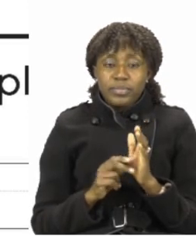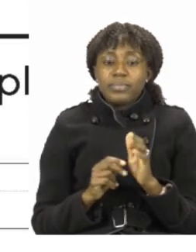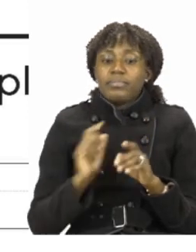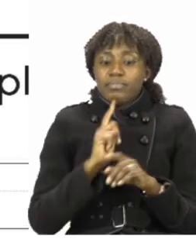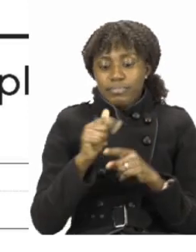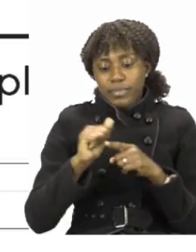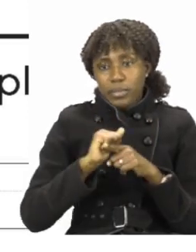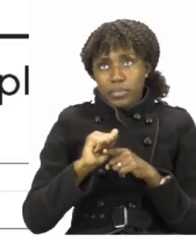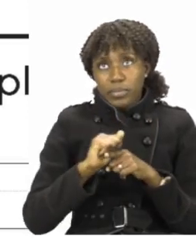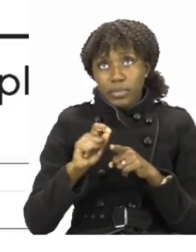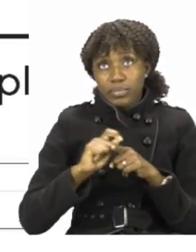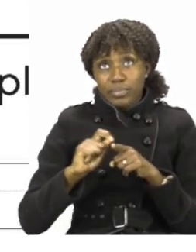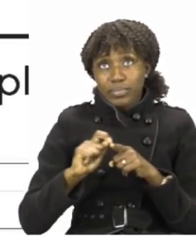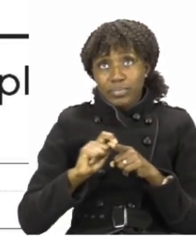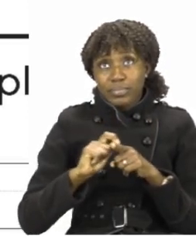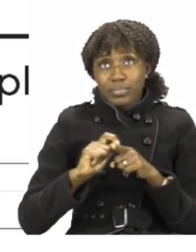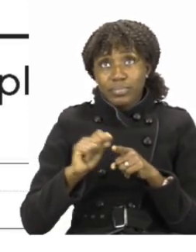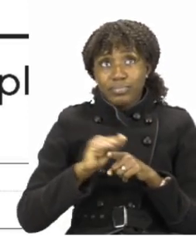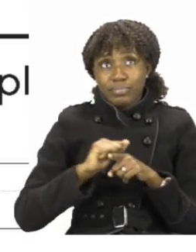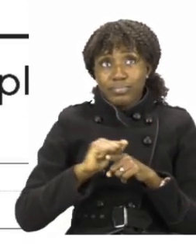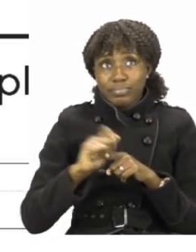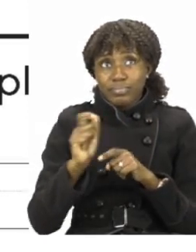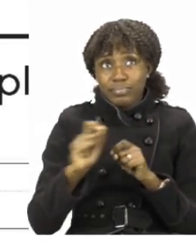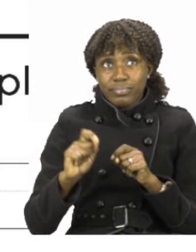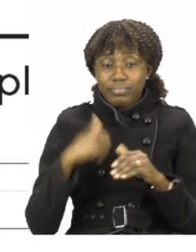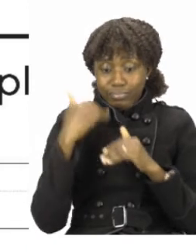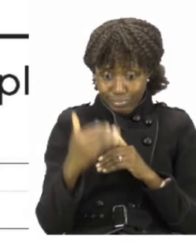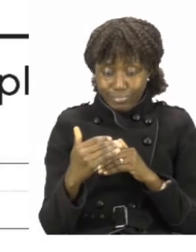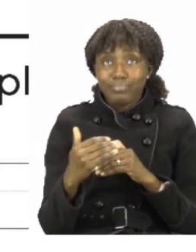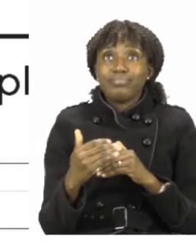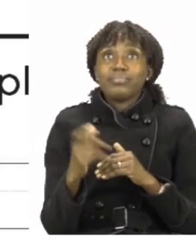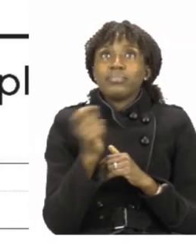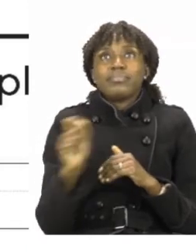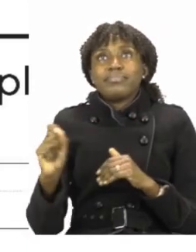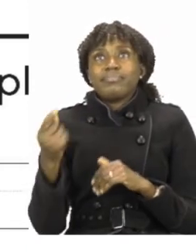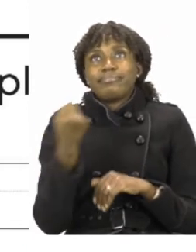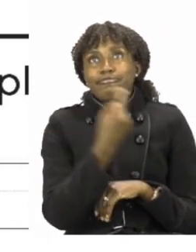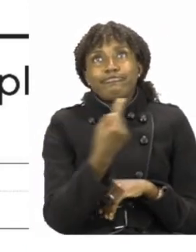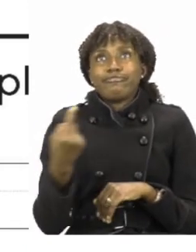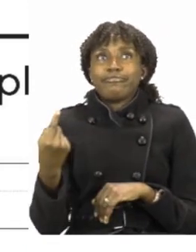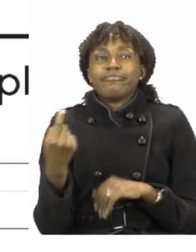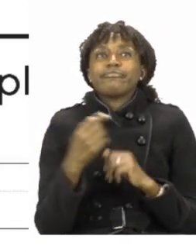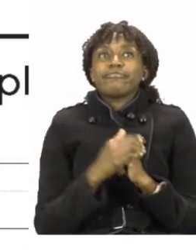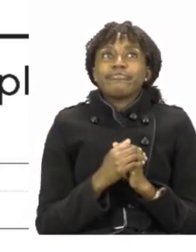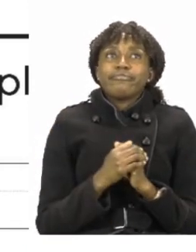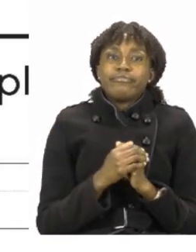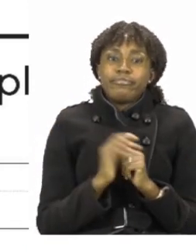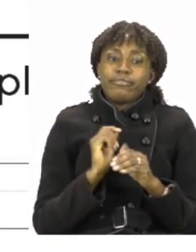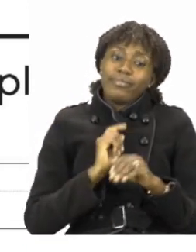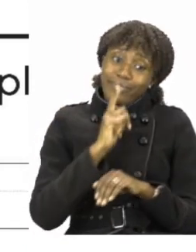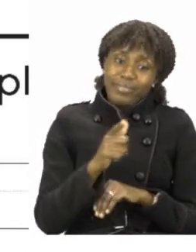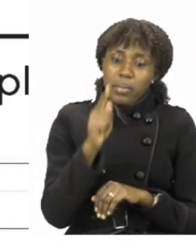them. After tracing them, we need to write them. And then we need to circle